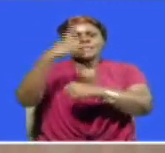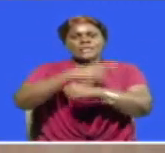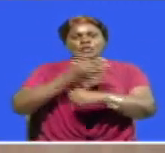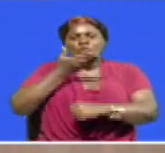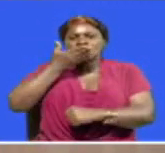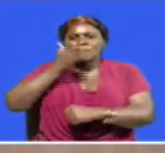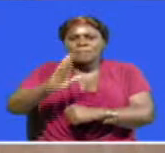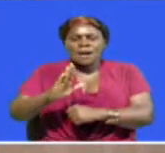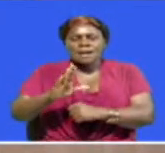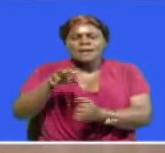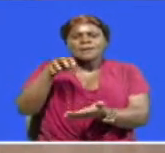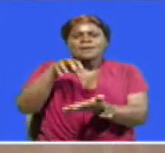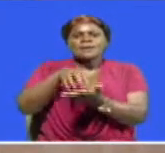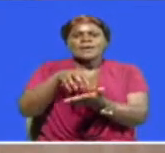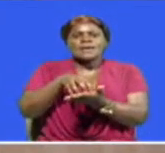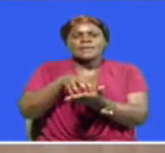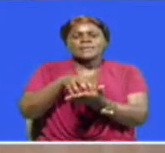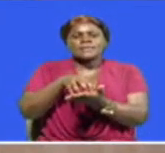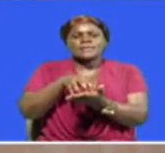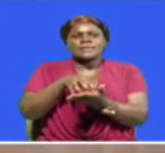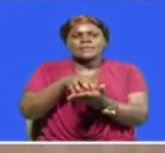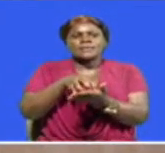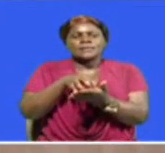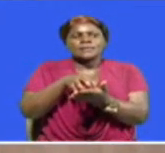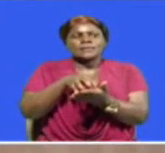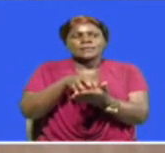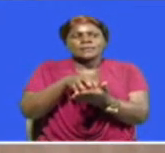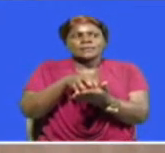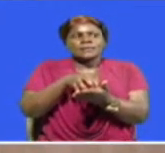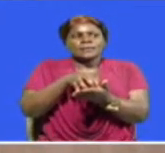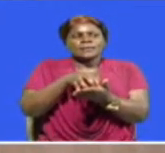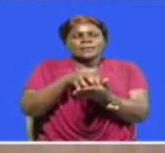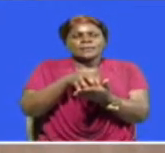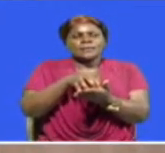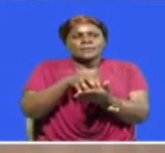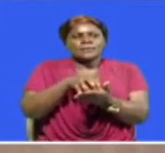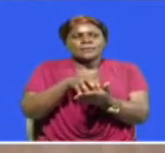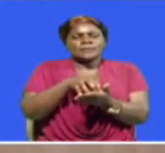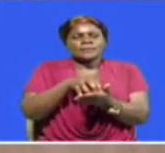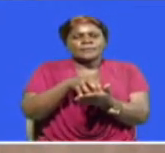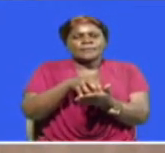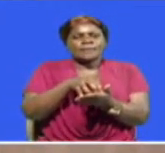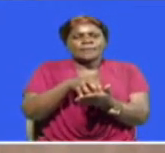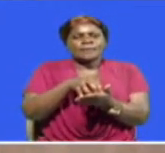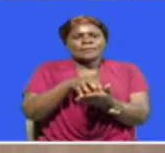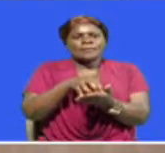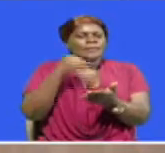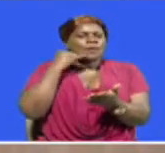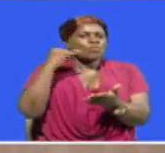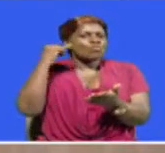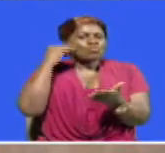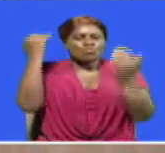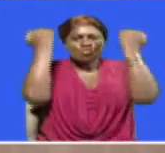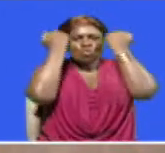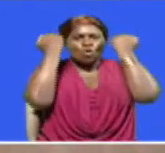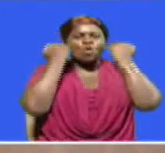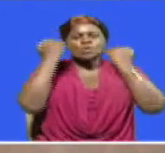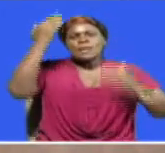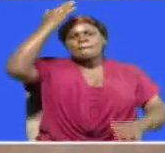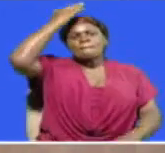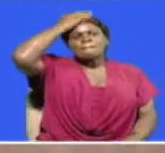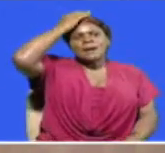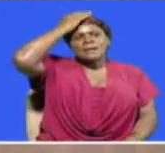respond to the prosecution team when the trio appeared before Senior Principal Magistrate Peter Ndege at the Nakuru Law Courts on